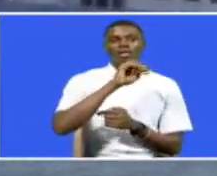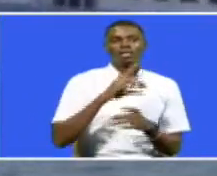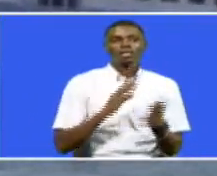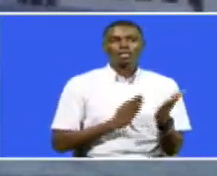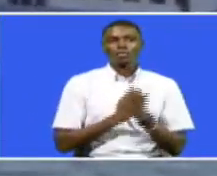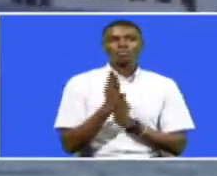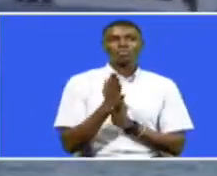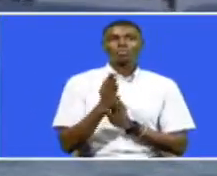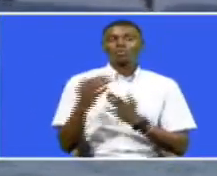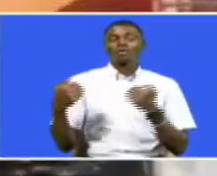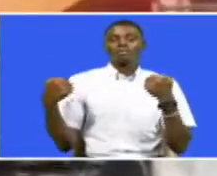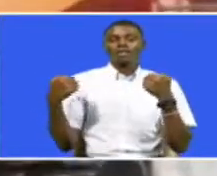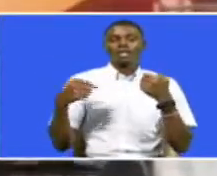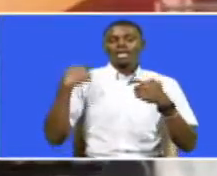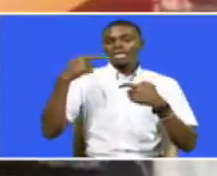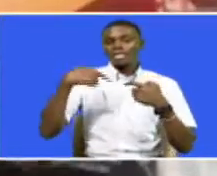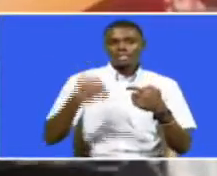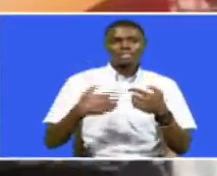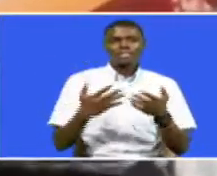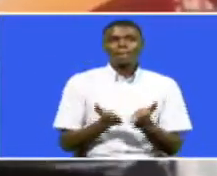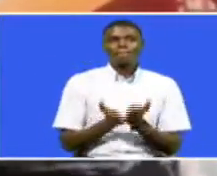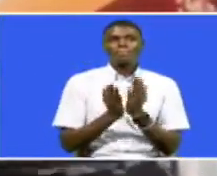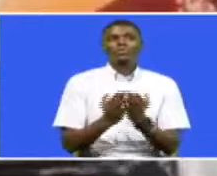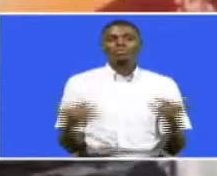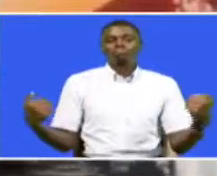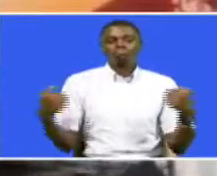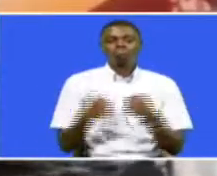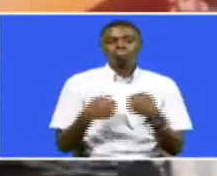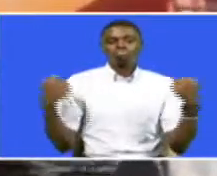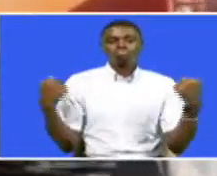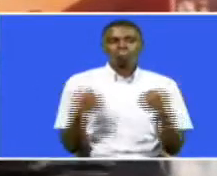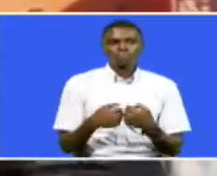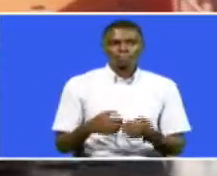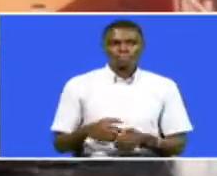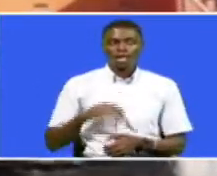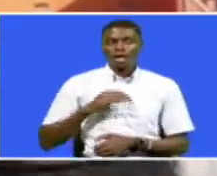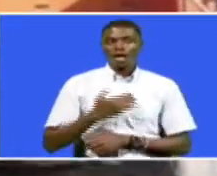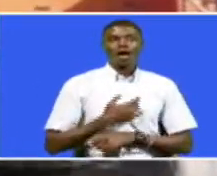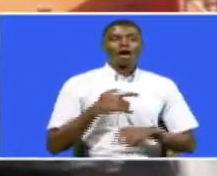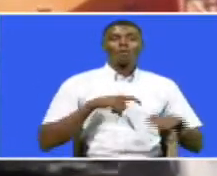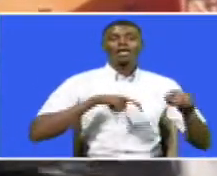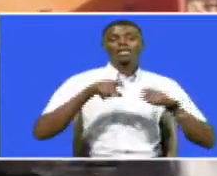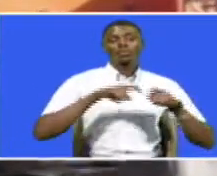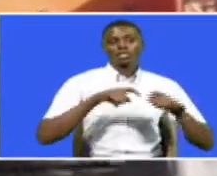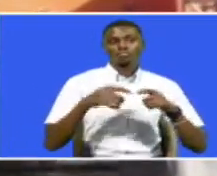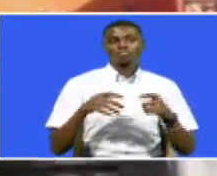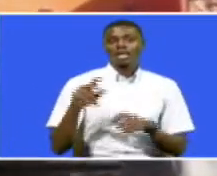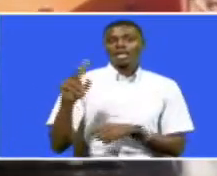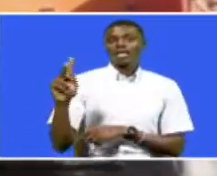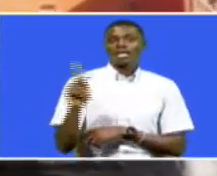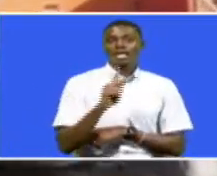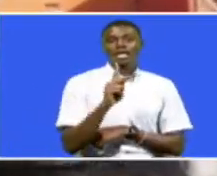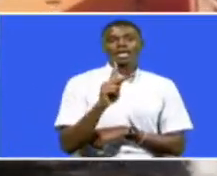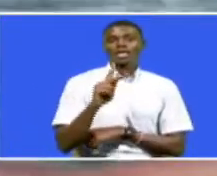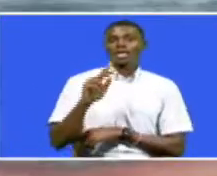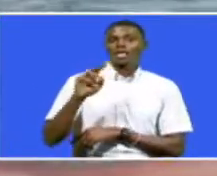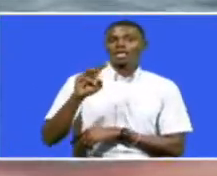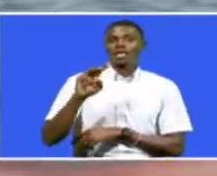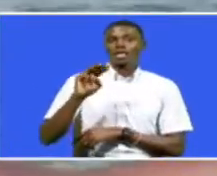boat accidents. I'll commend our regulators, that is Kenya Maritime